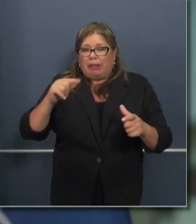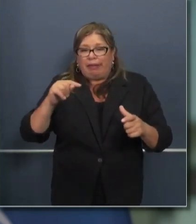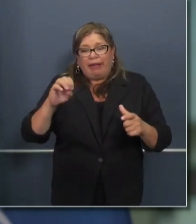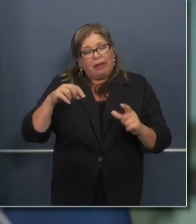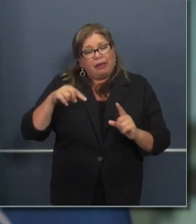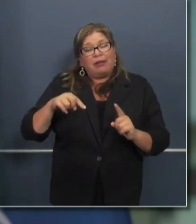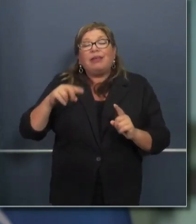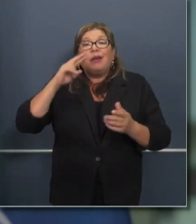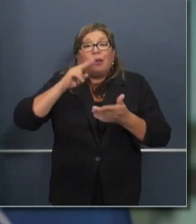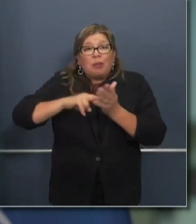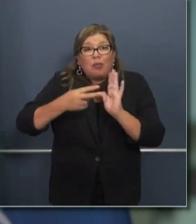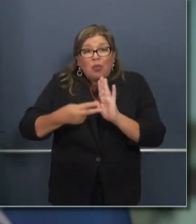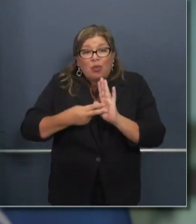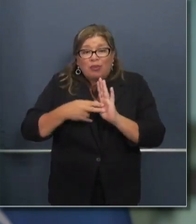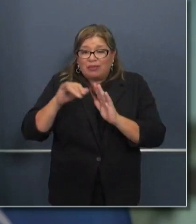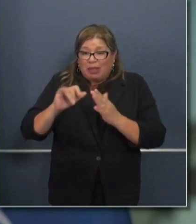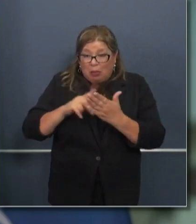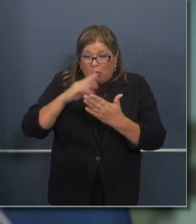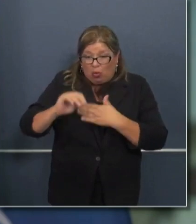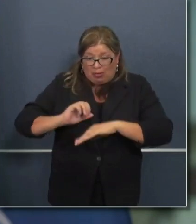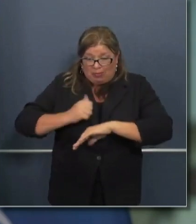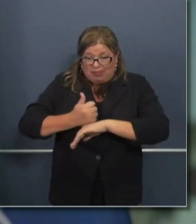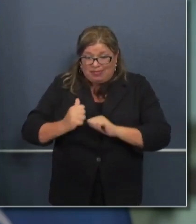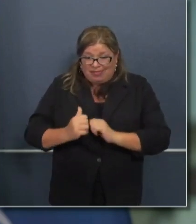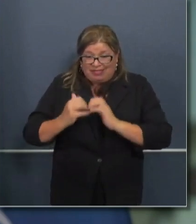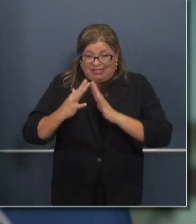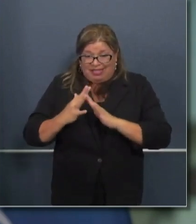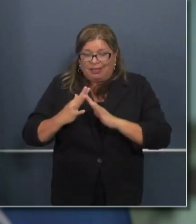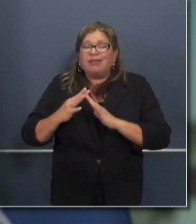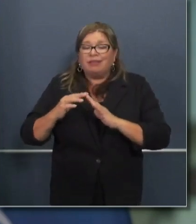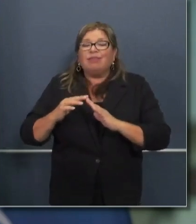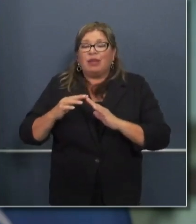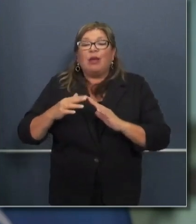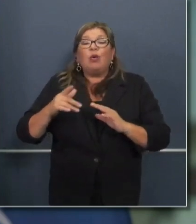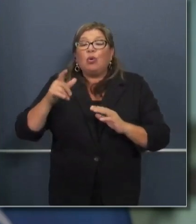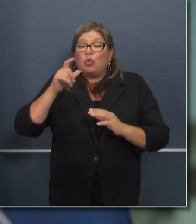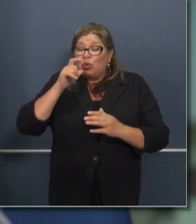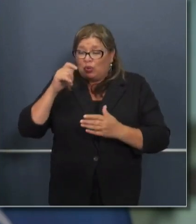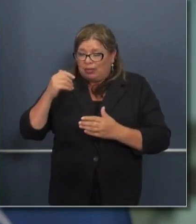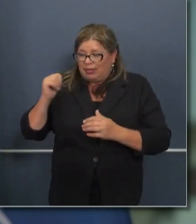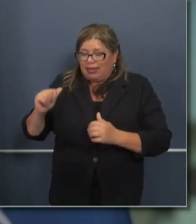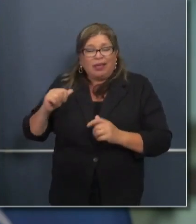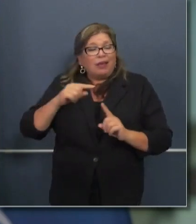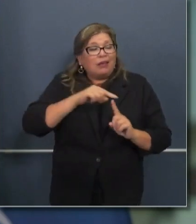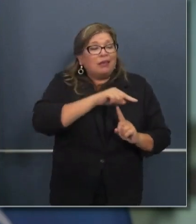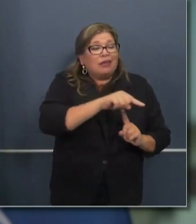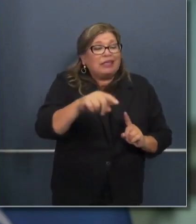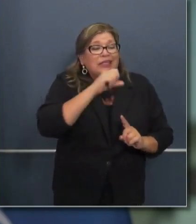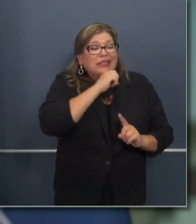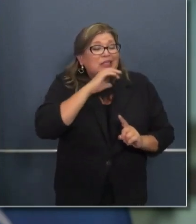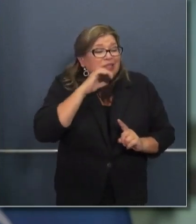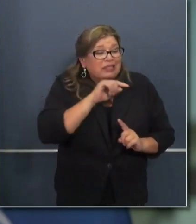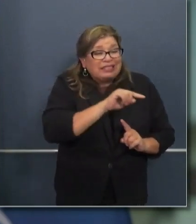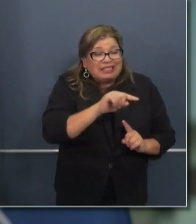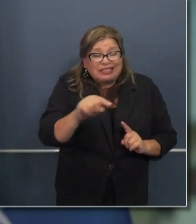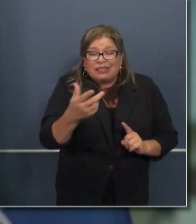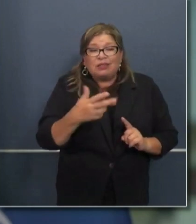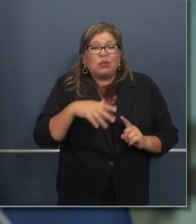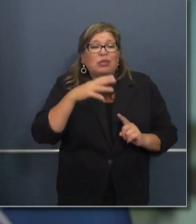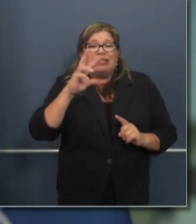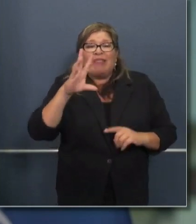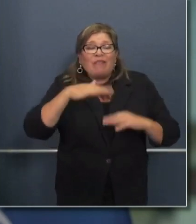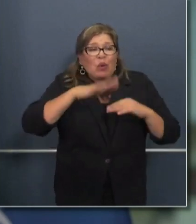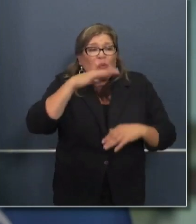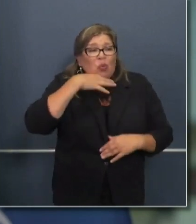to reinforce this program by saying for those that are 65 and over, people that have comorbidities,